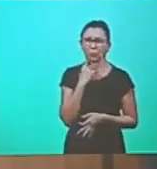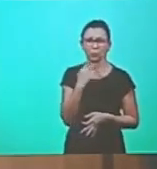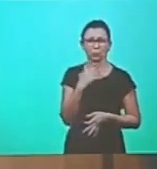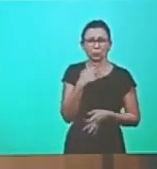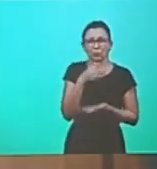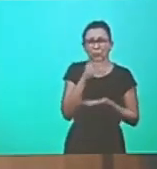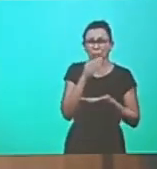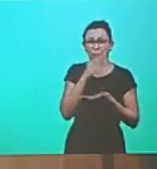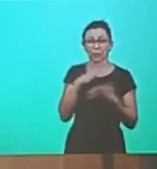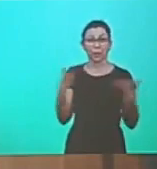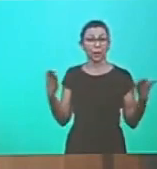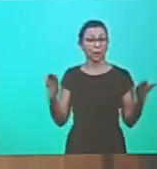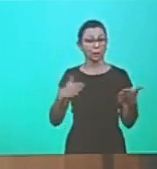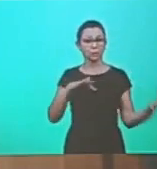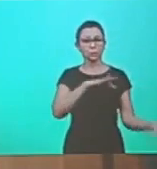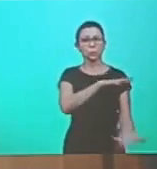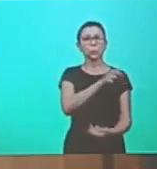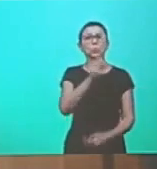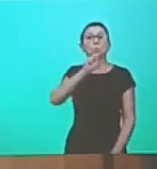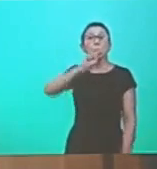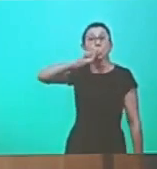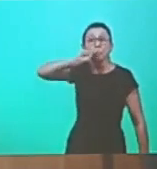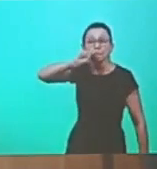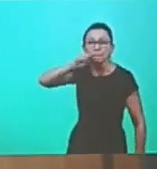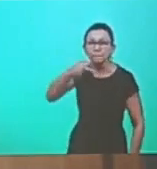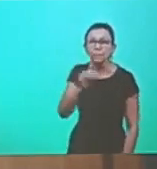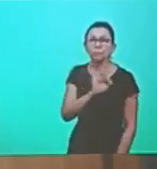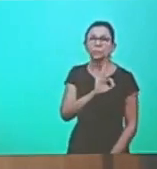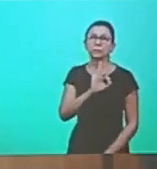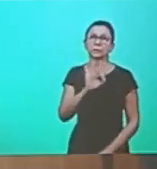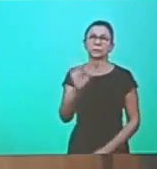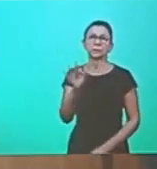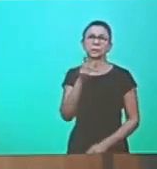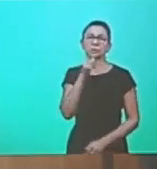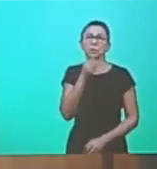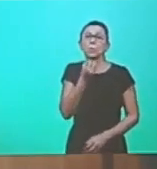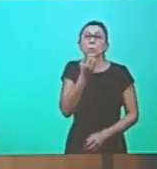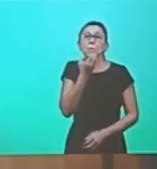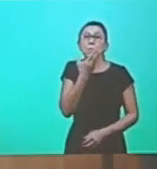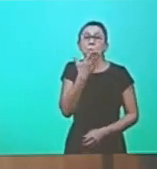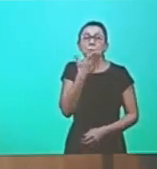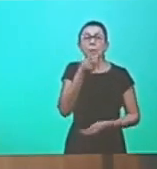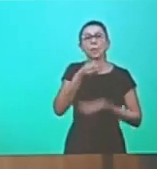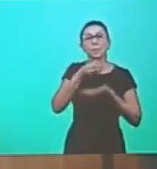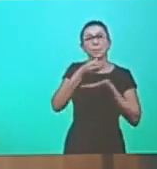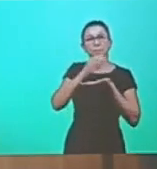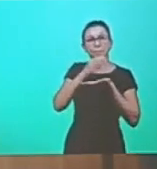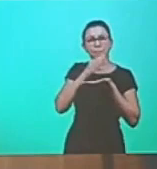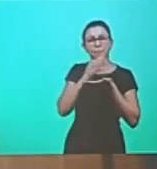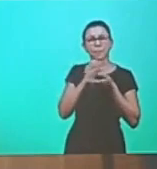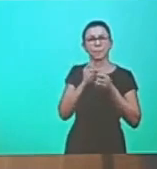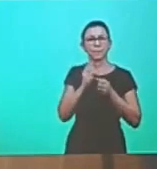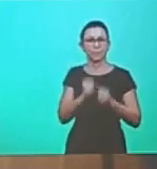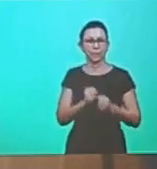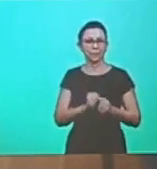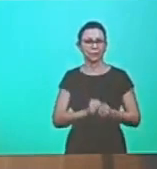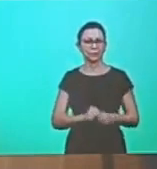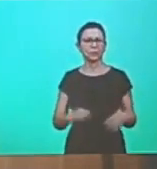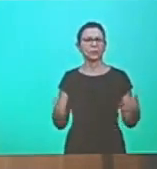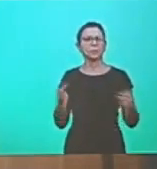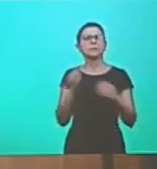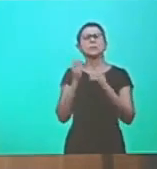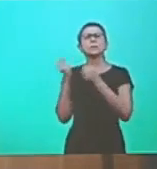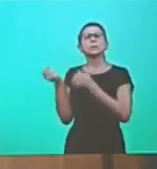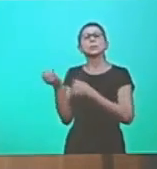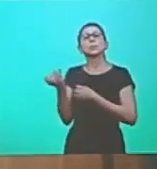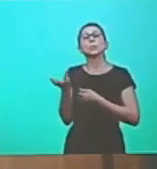There was no longer any good water that we could drink. Today in the world, we only have 1% of water that we could drink